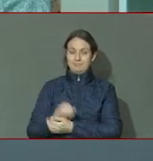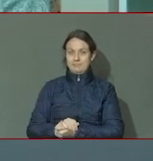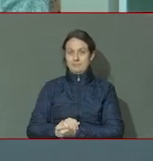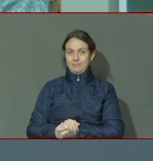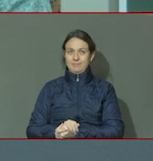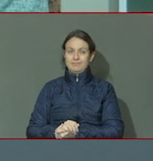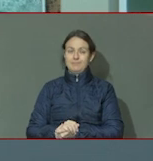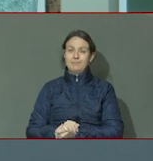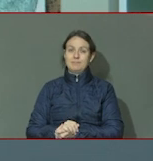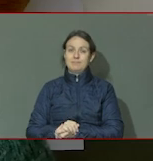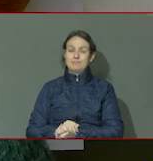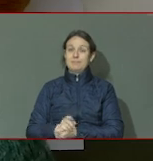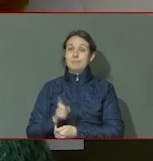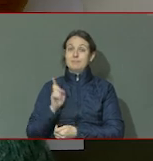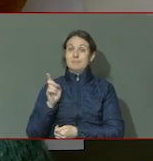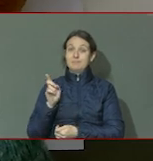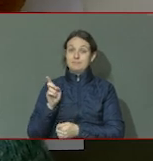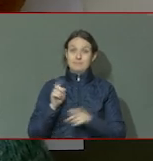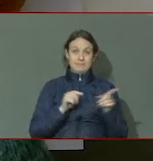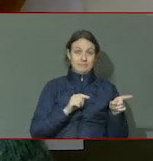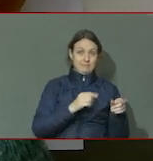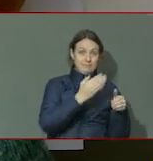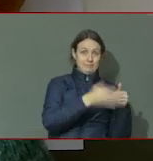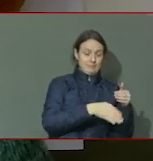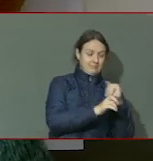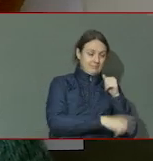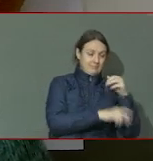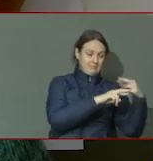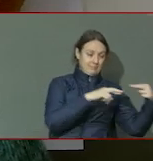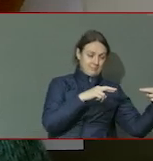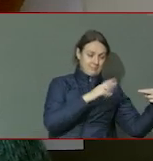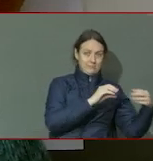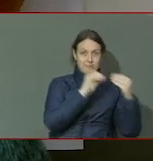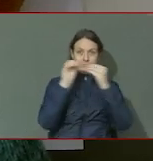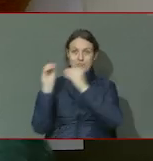is the end of the first one, is the beginning of the second one.